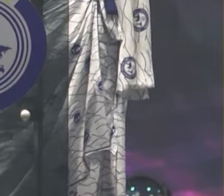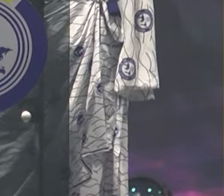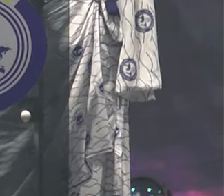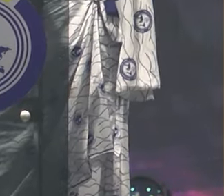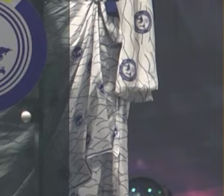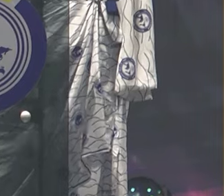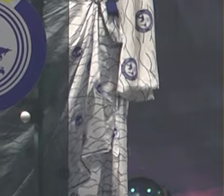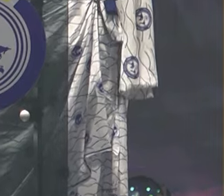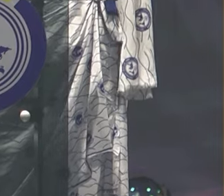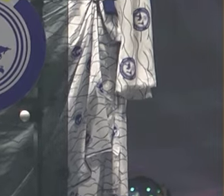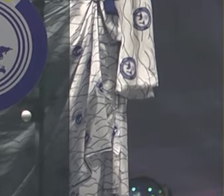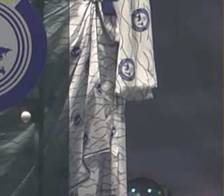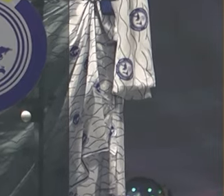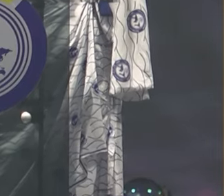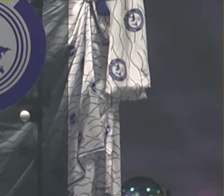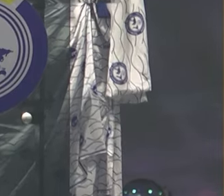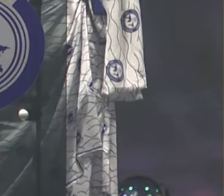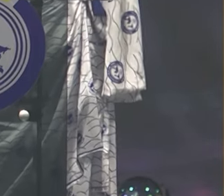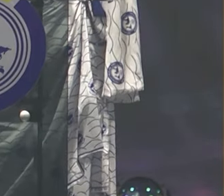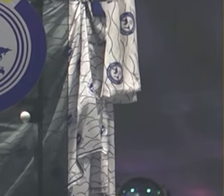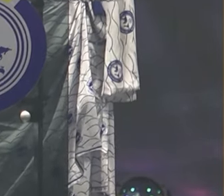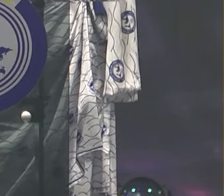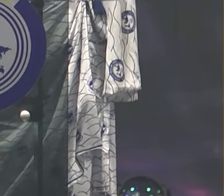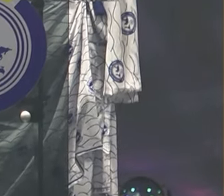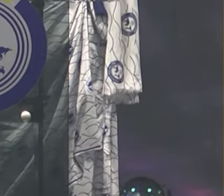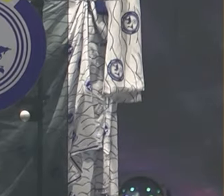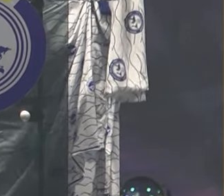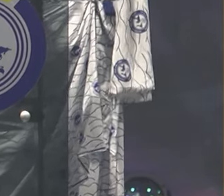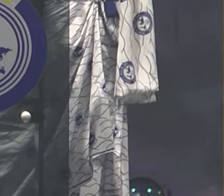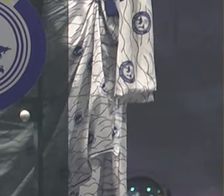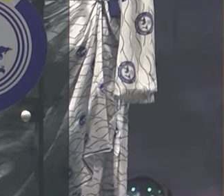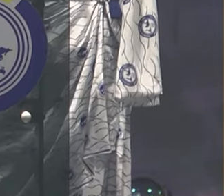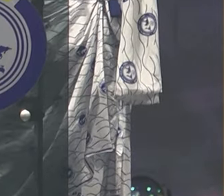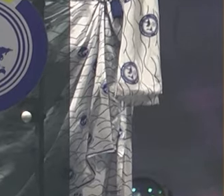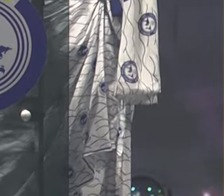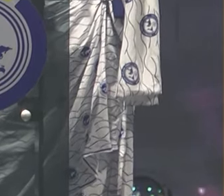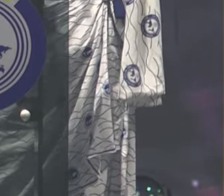mienu eti enum